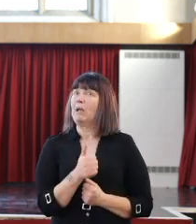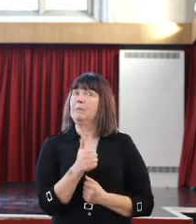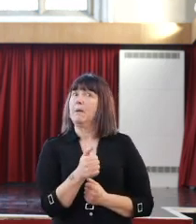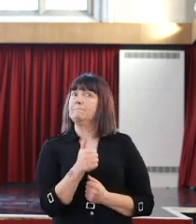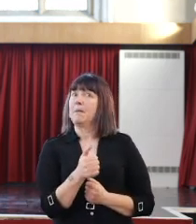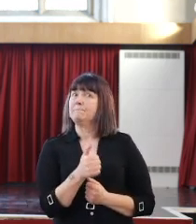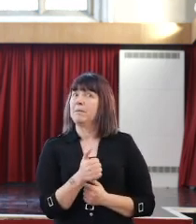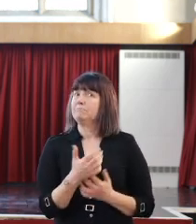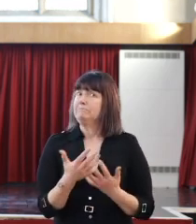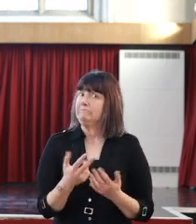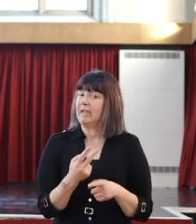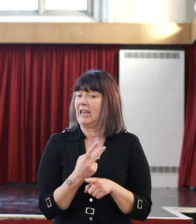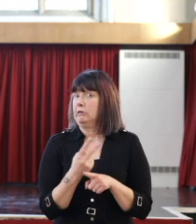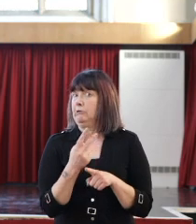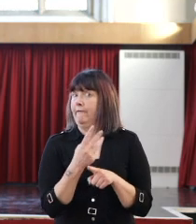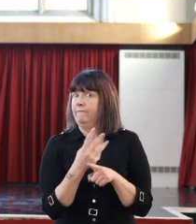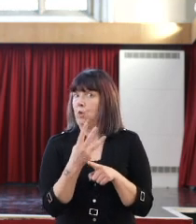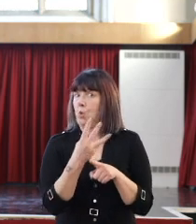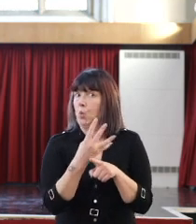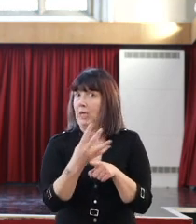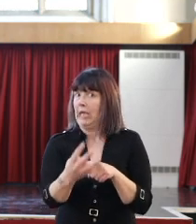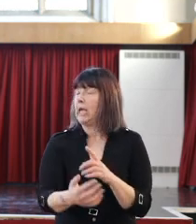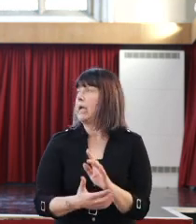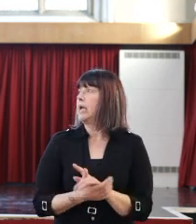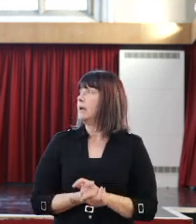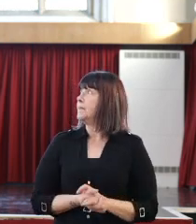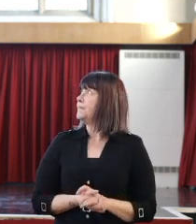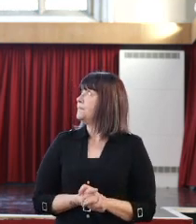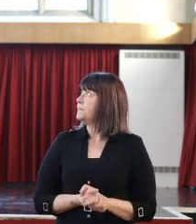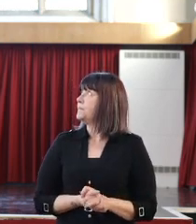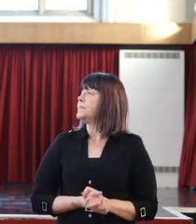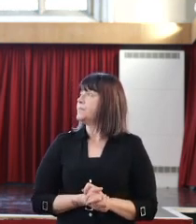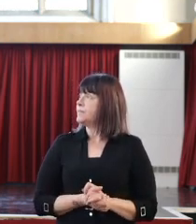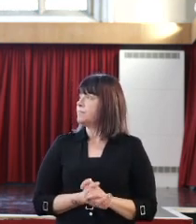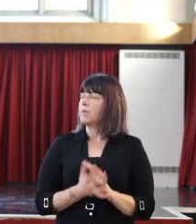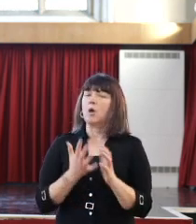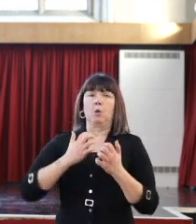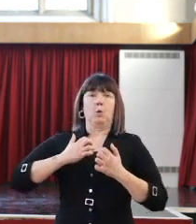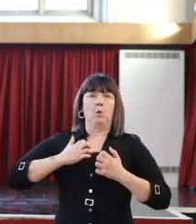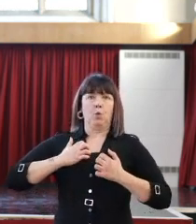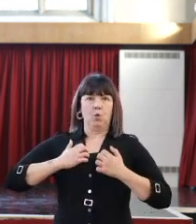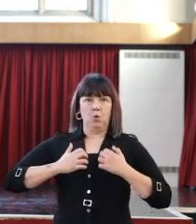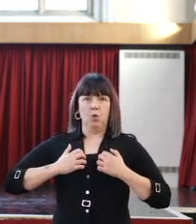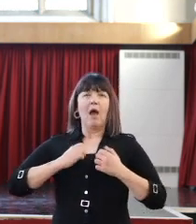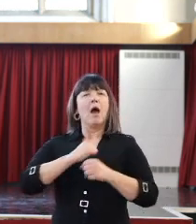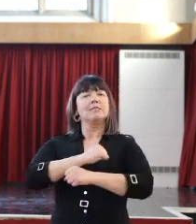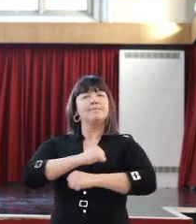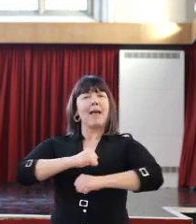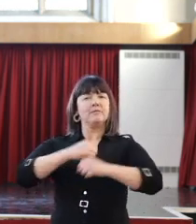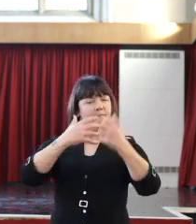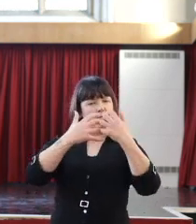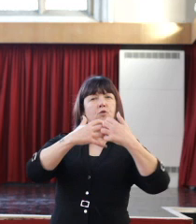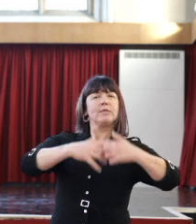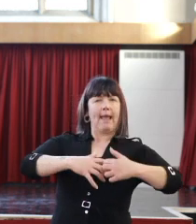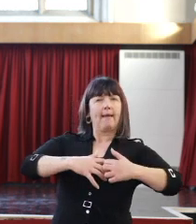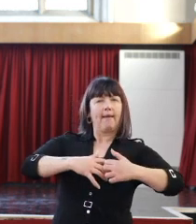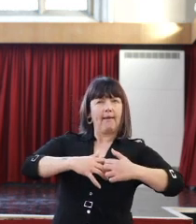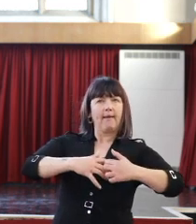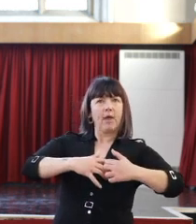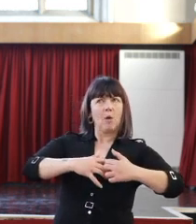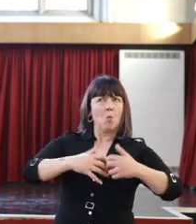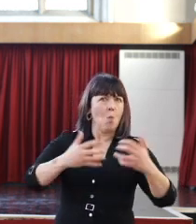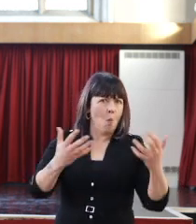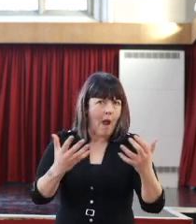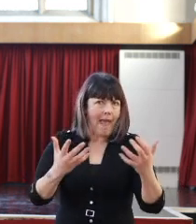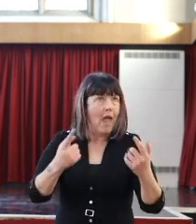in a few weeks an exciting new tech space. Somewhere in the center of the